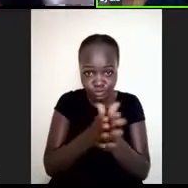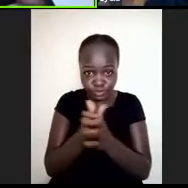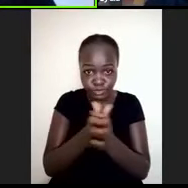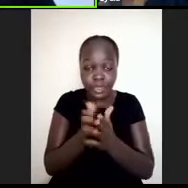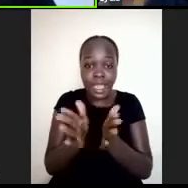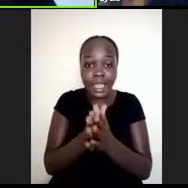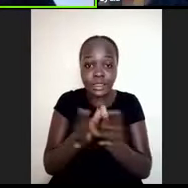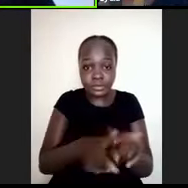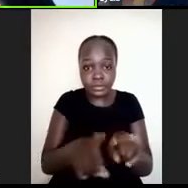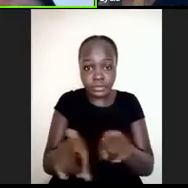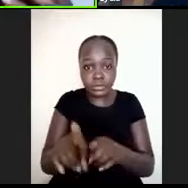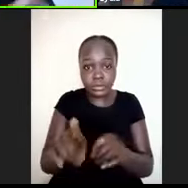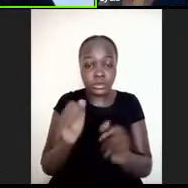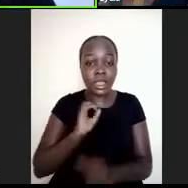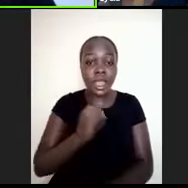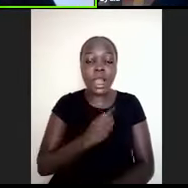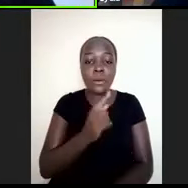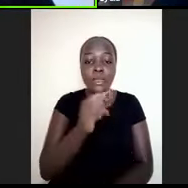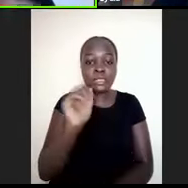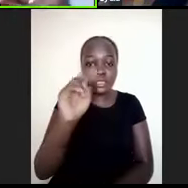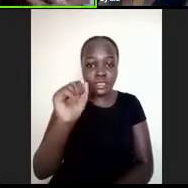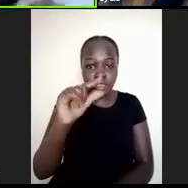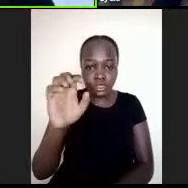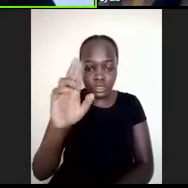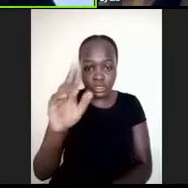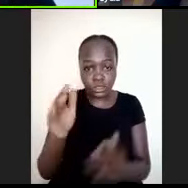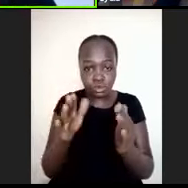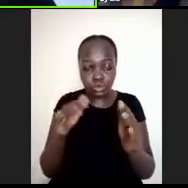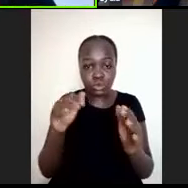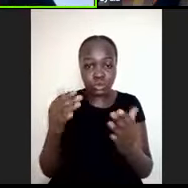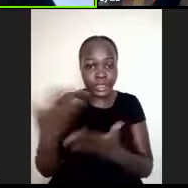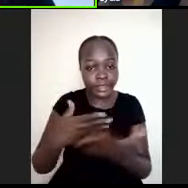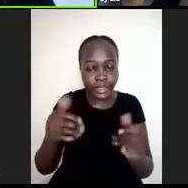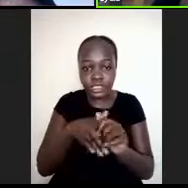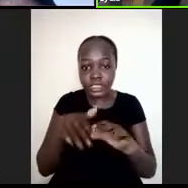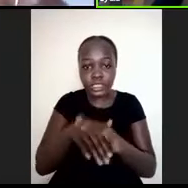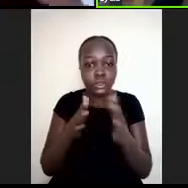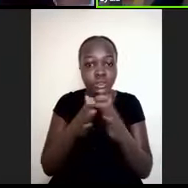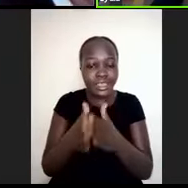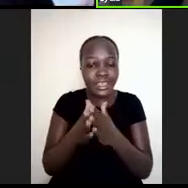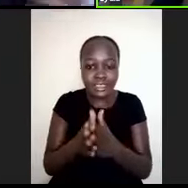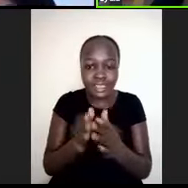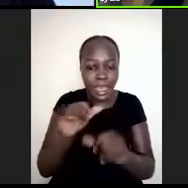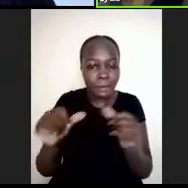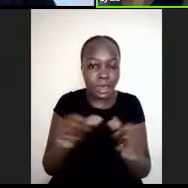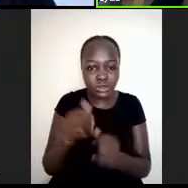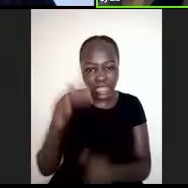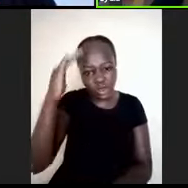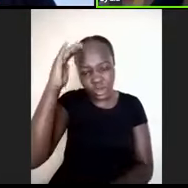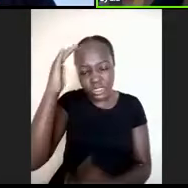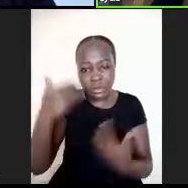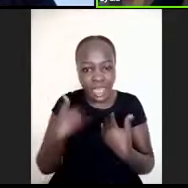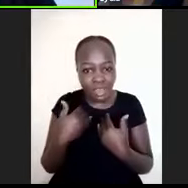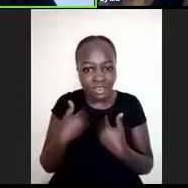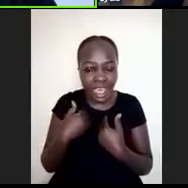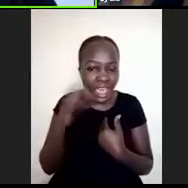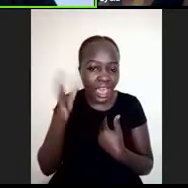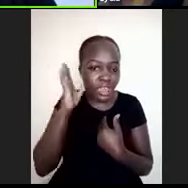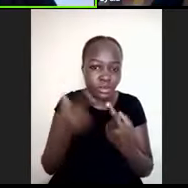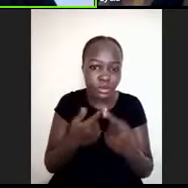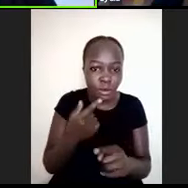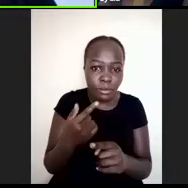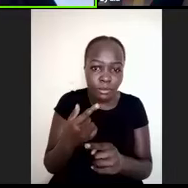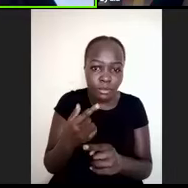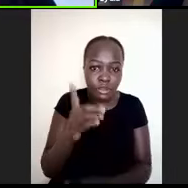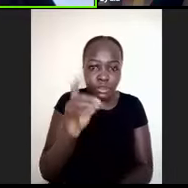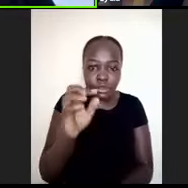our teenagers to engage into sex. Many other things. We've talked about alcoholism. We have heard from a medic. We have heard